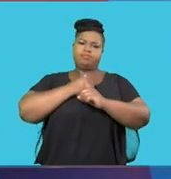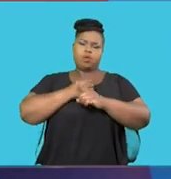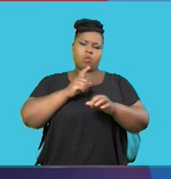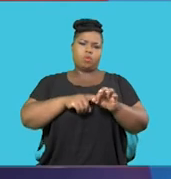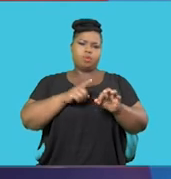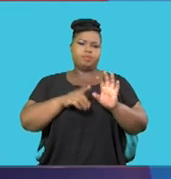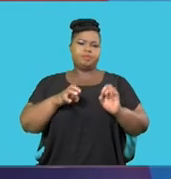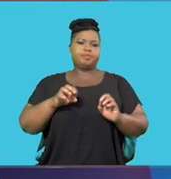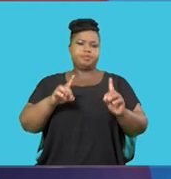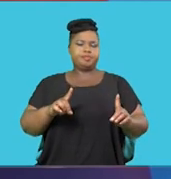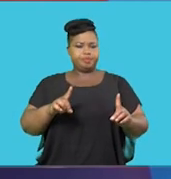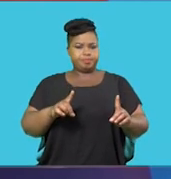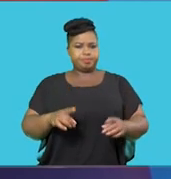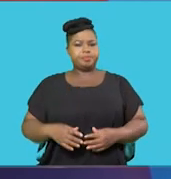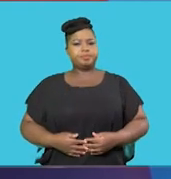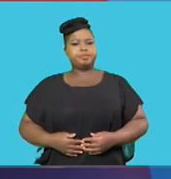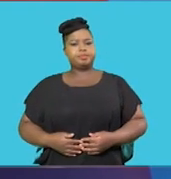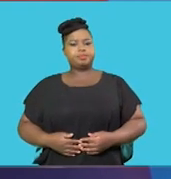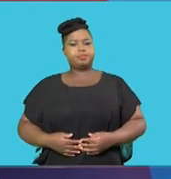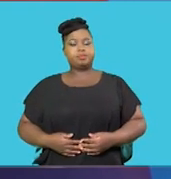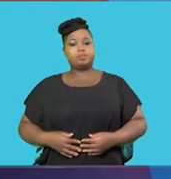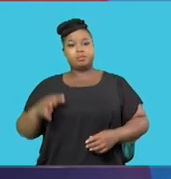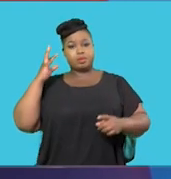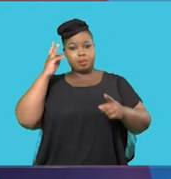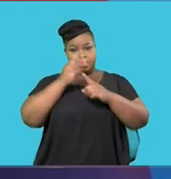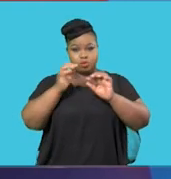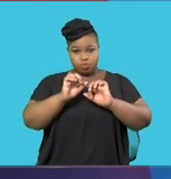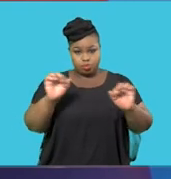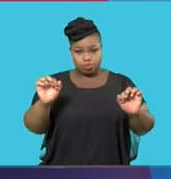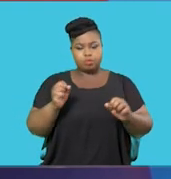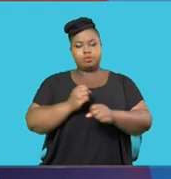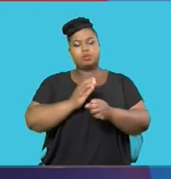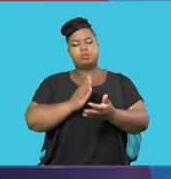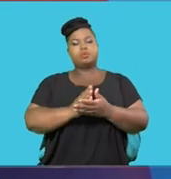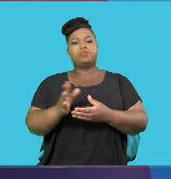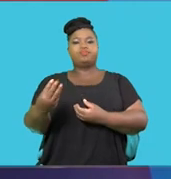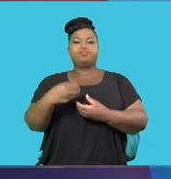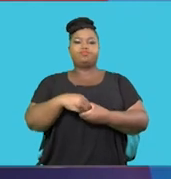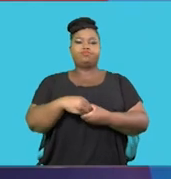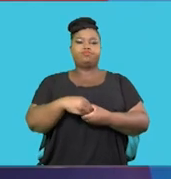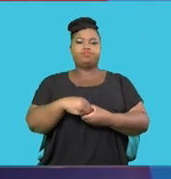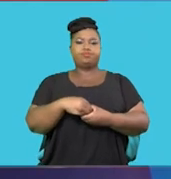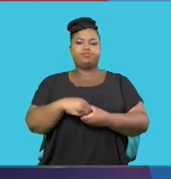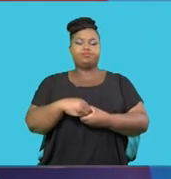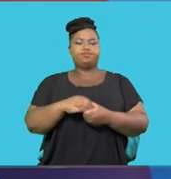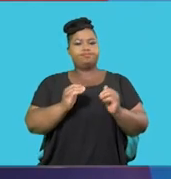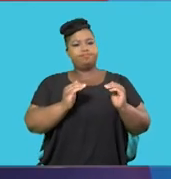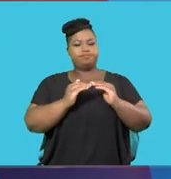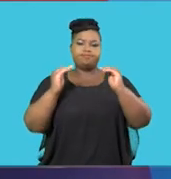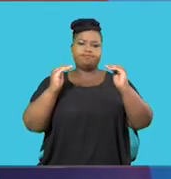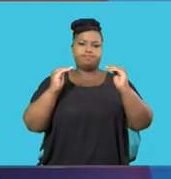quality education. Your mission is to ensure inclusive,